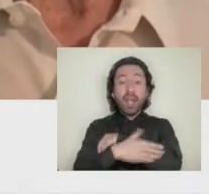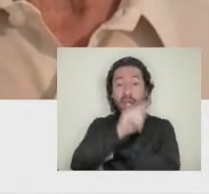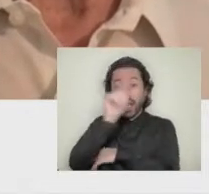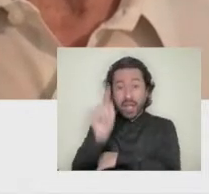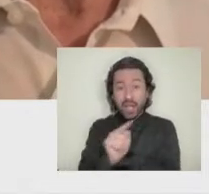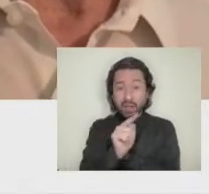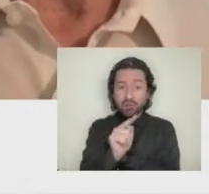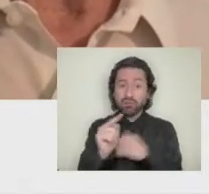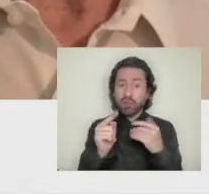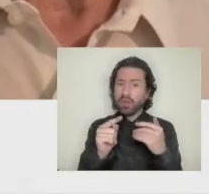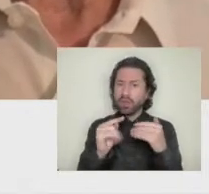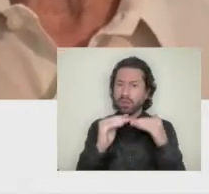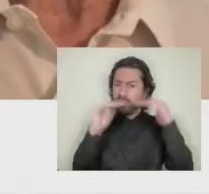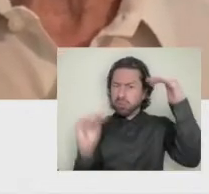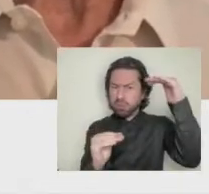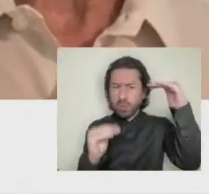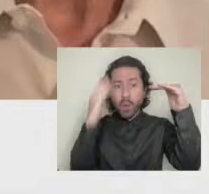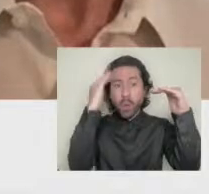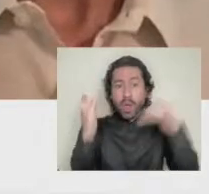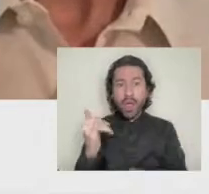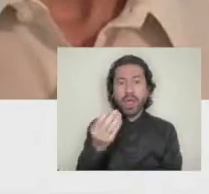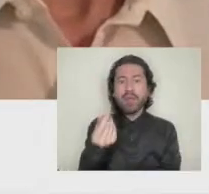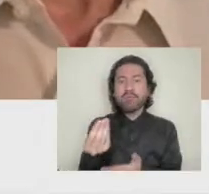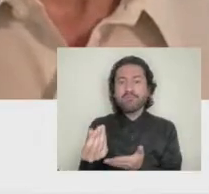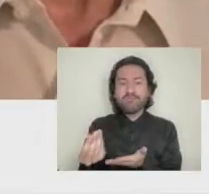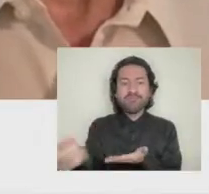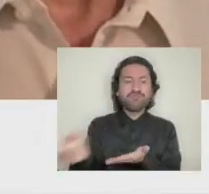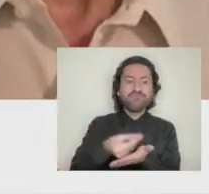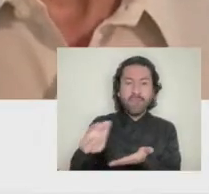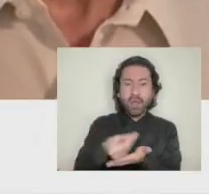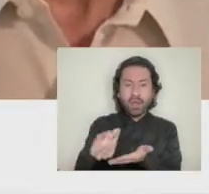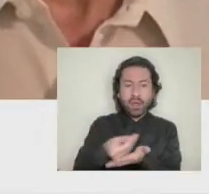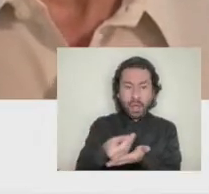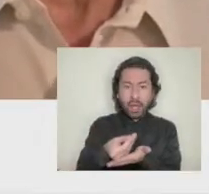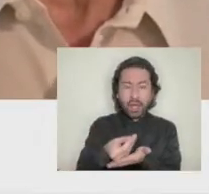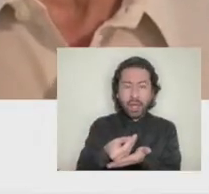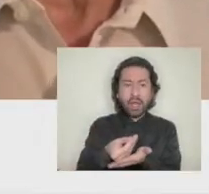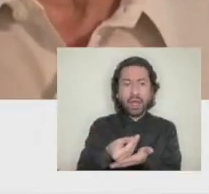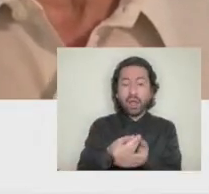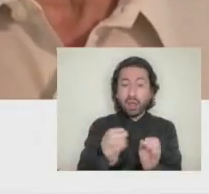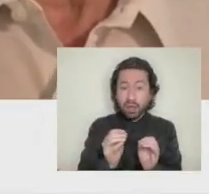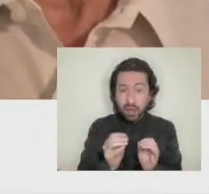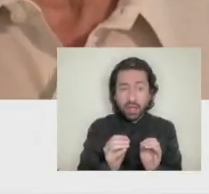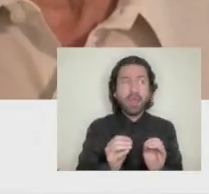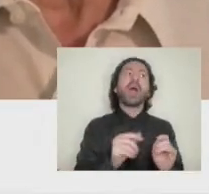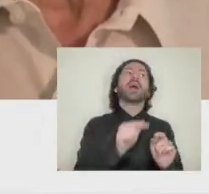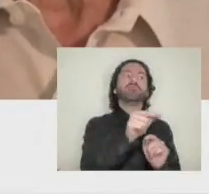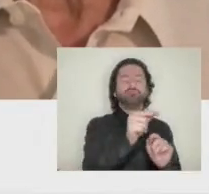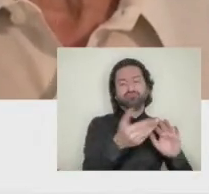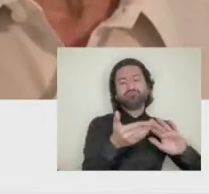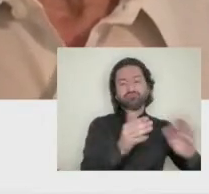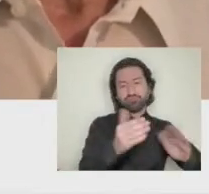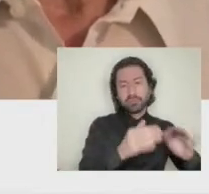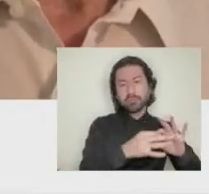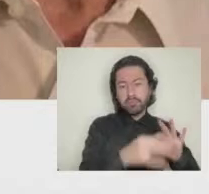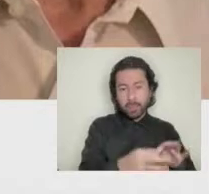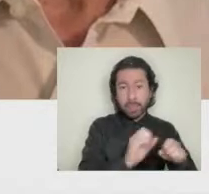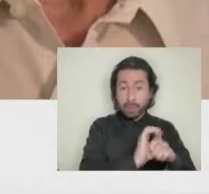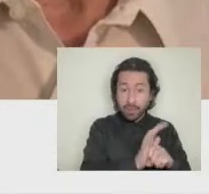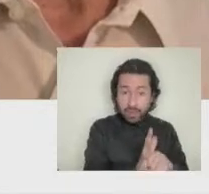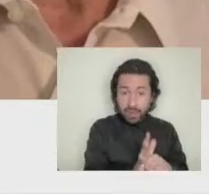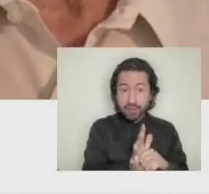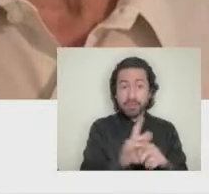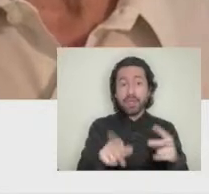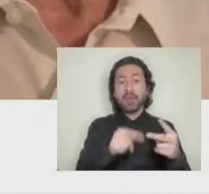of HIV infection. And look at this, the impact of academic on life expectancy